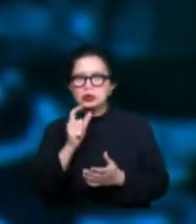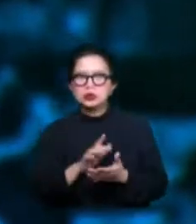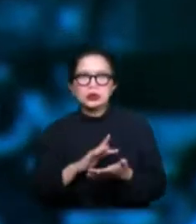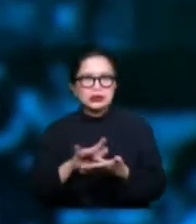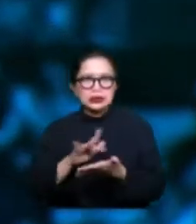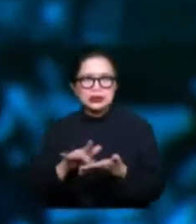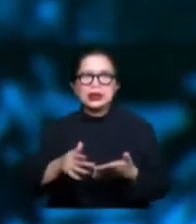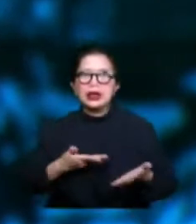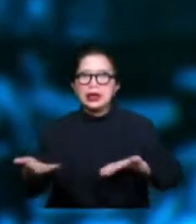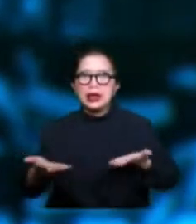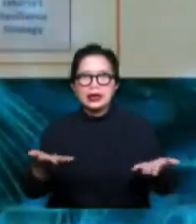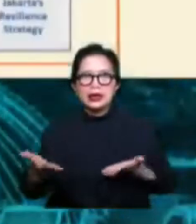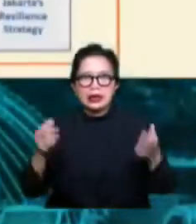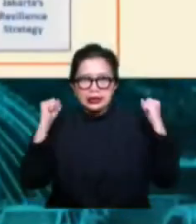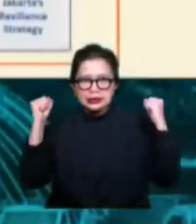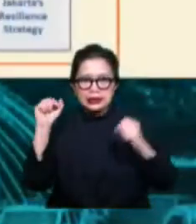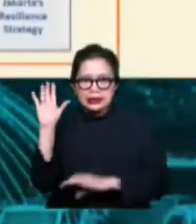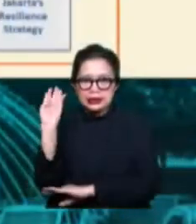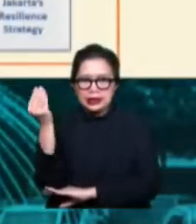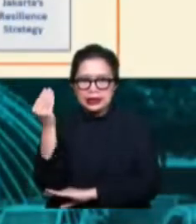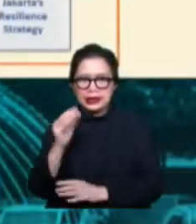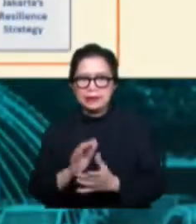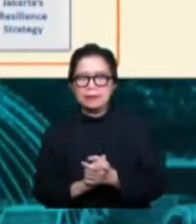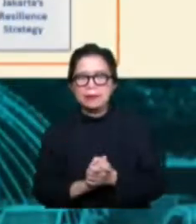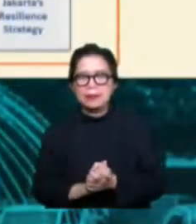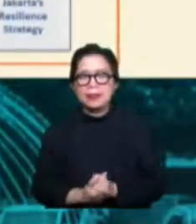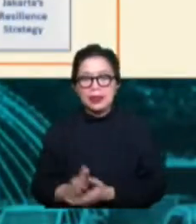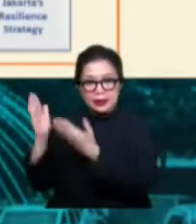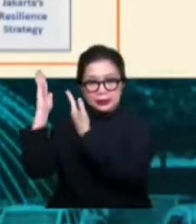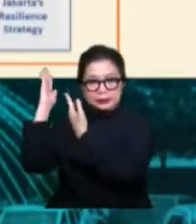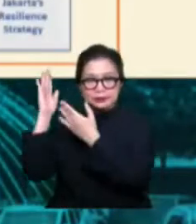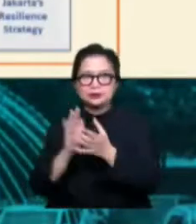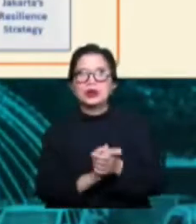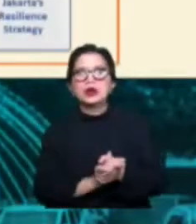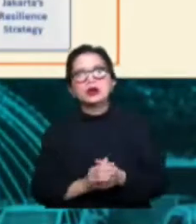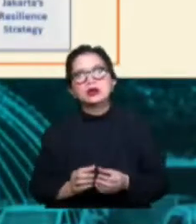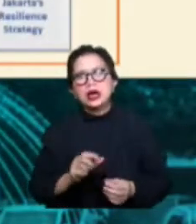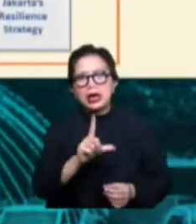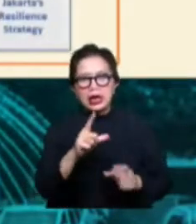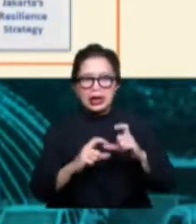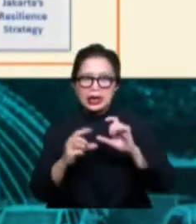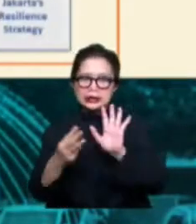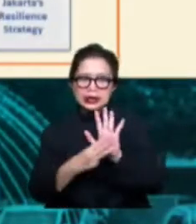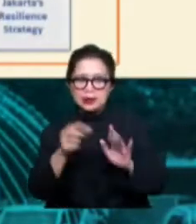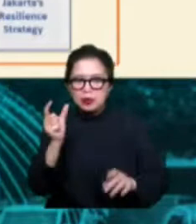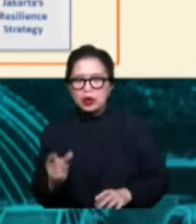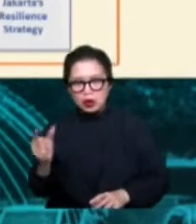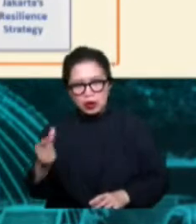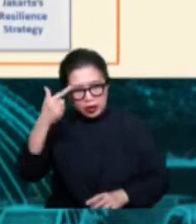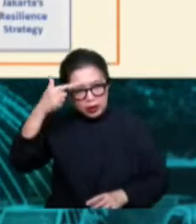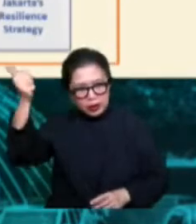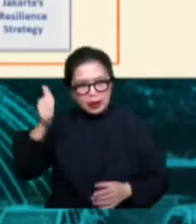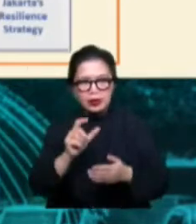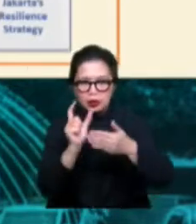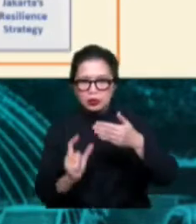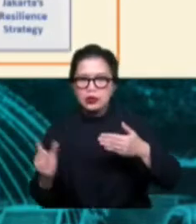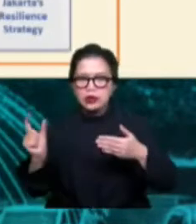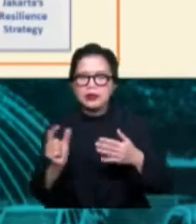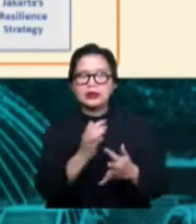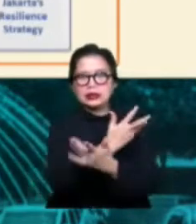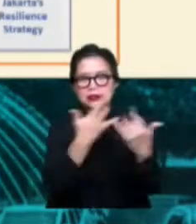agency, private sector, NGOs, experts, academia, and citizens, which is written on white